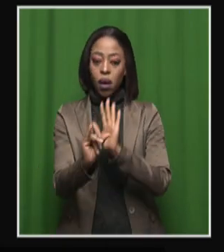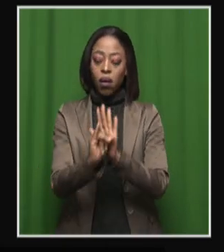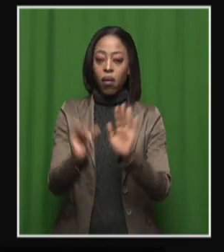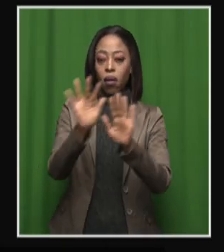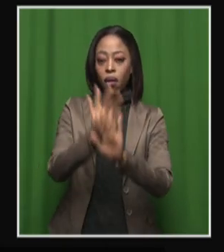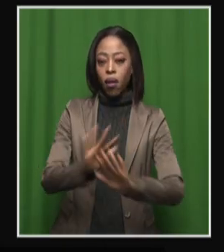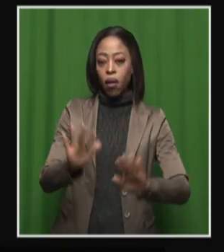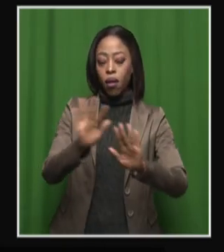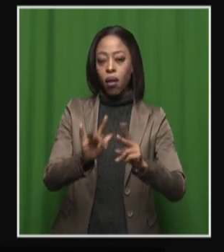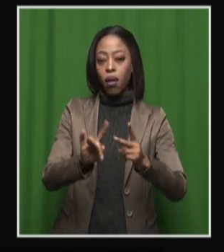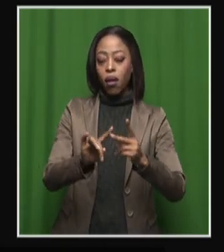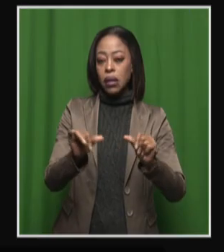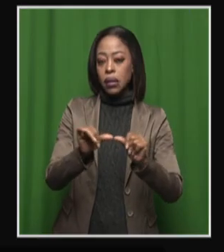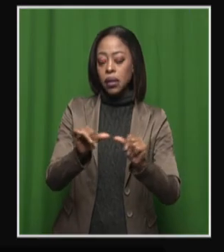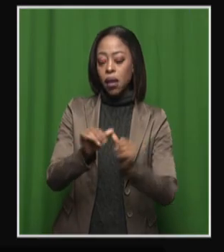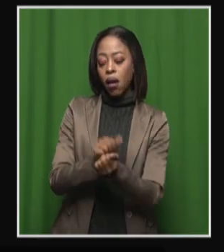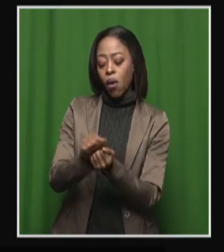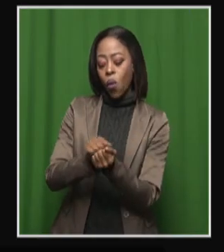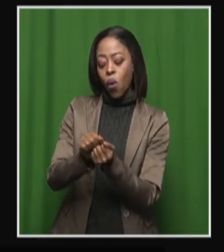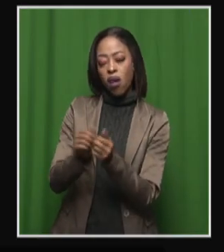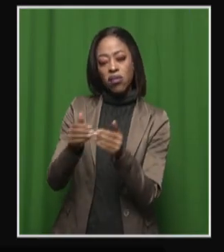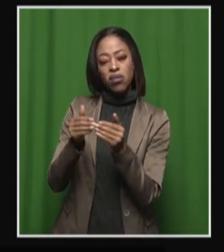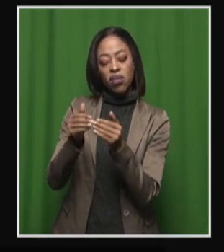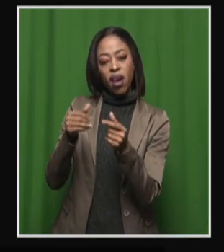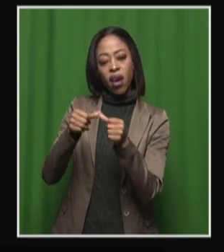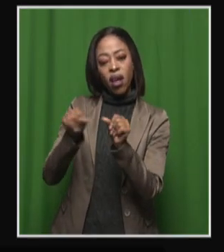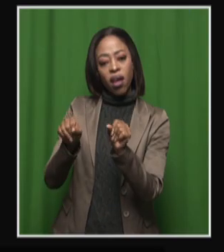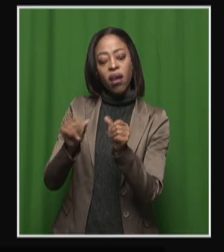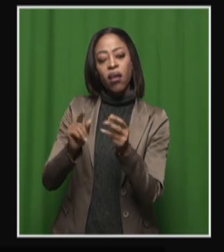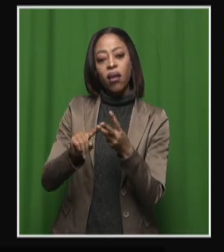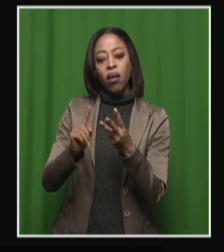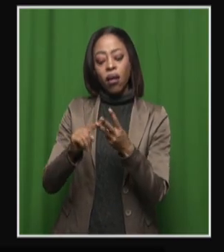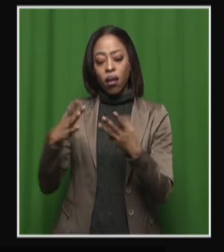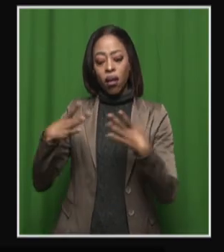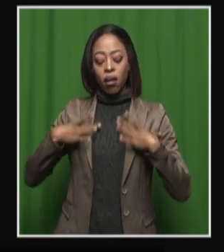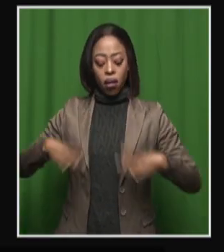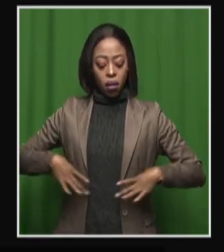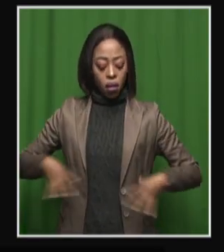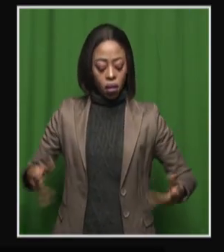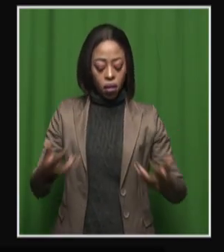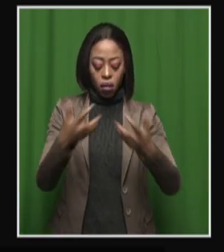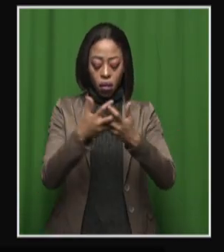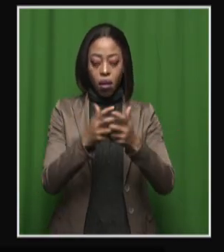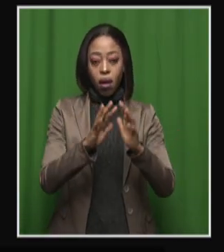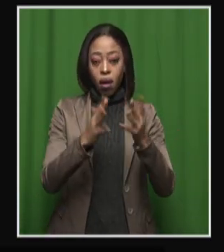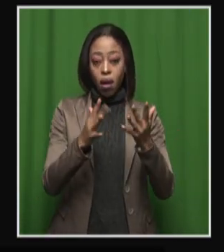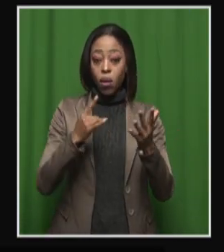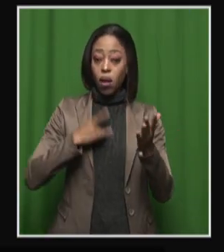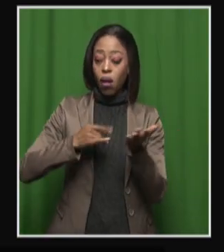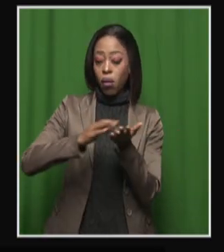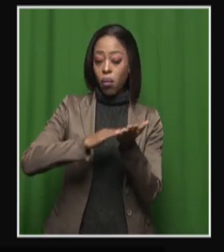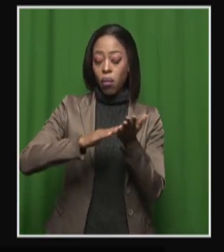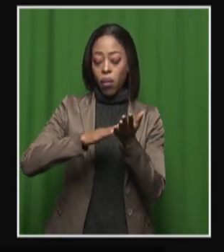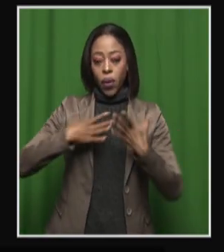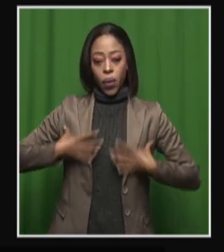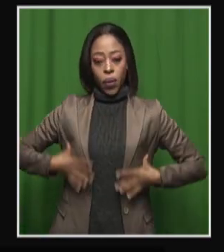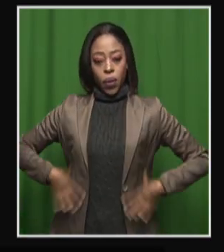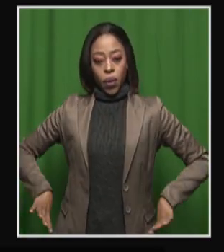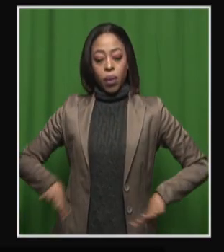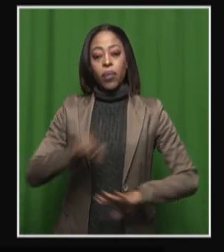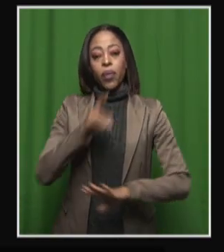the size, the wash key label, and how to style the garment together. So this is printed onto my garment with